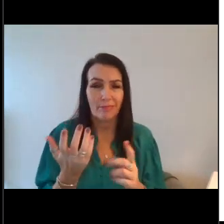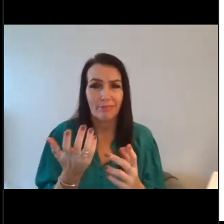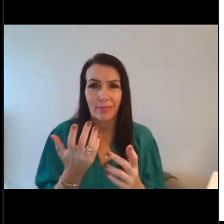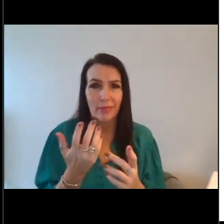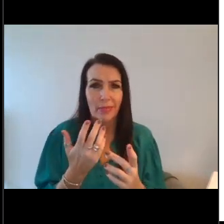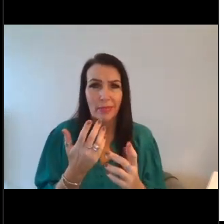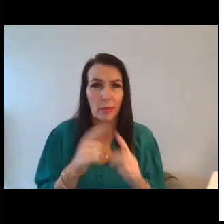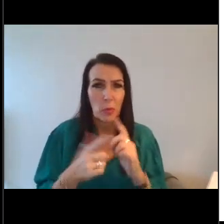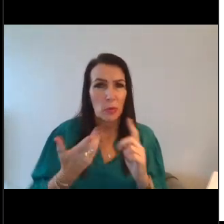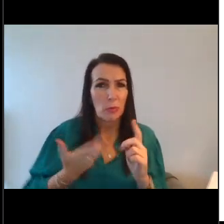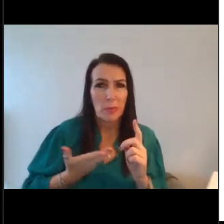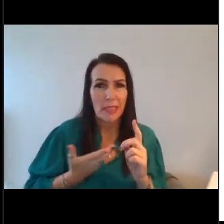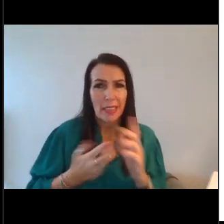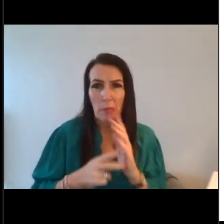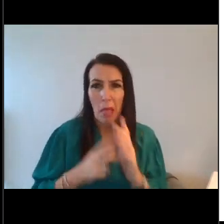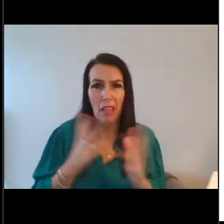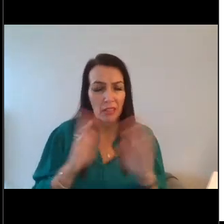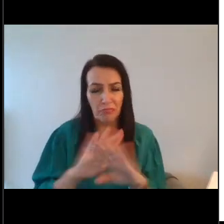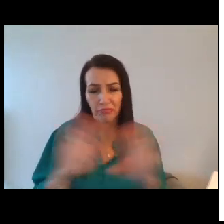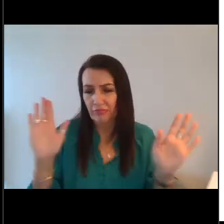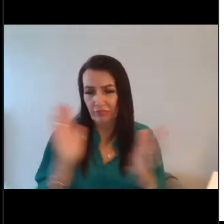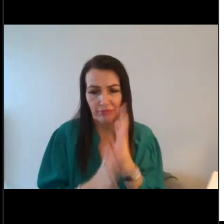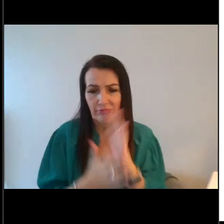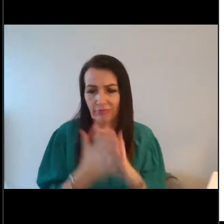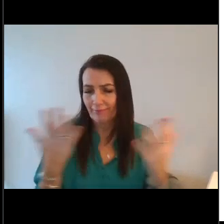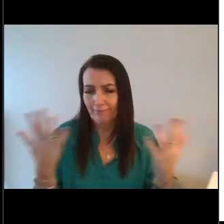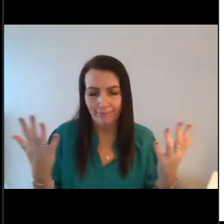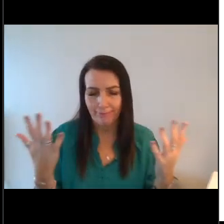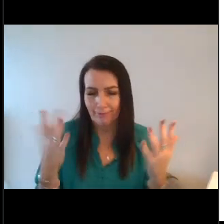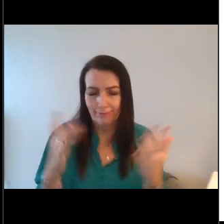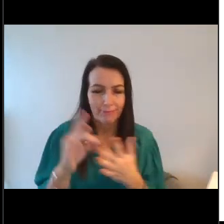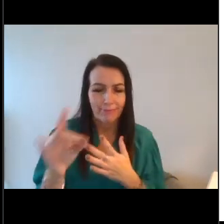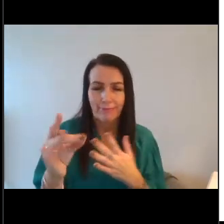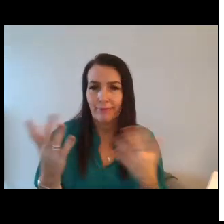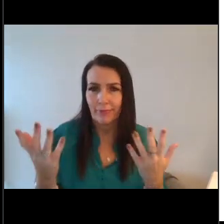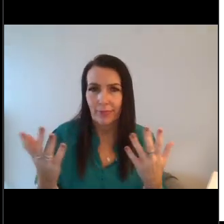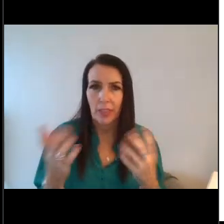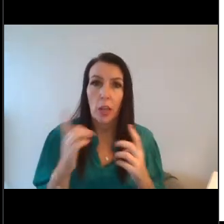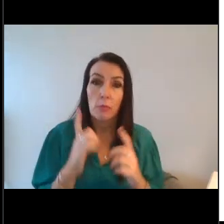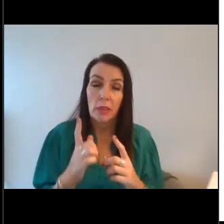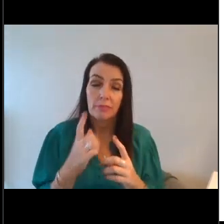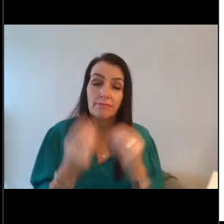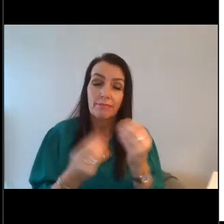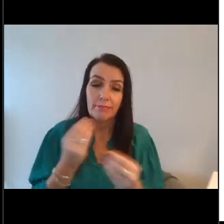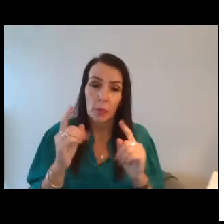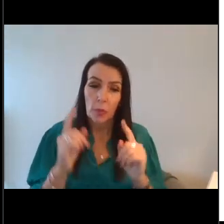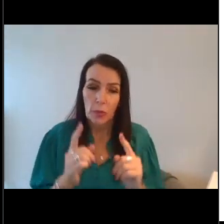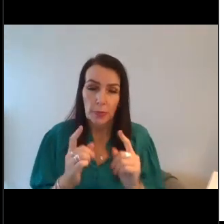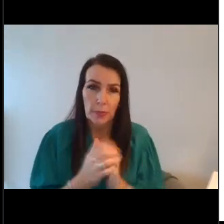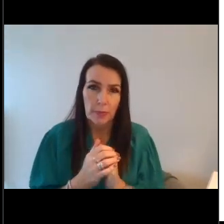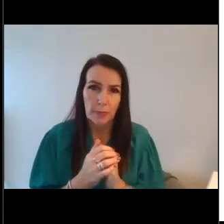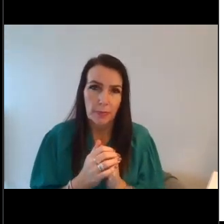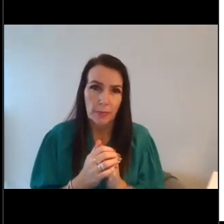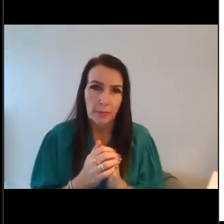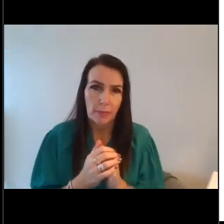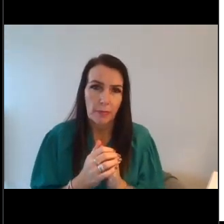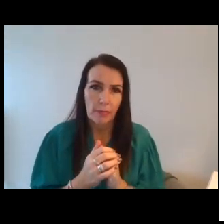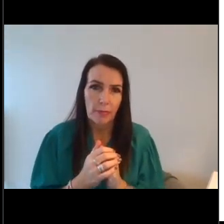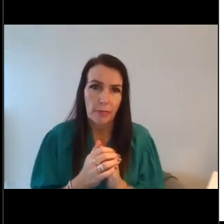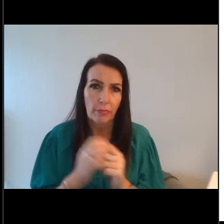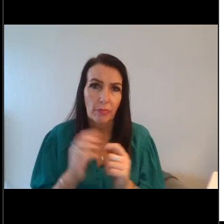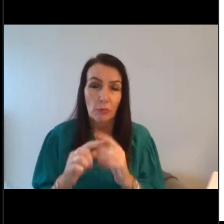business plans out of the water at the current time. What I would say is try to program it